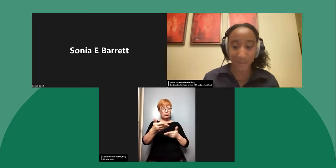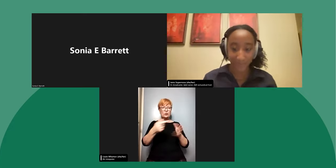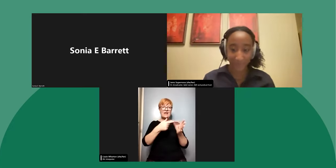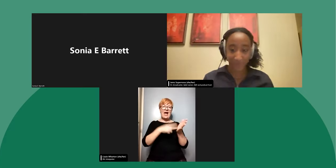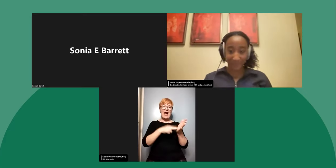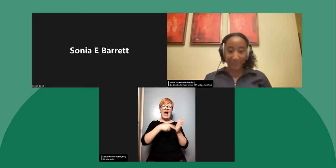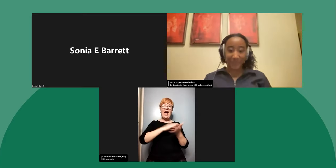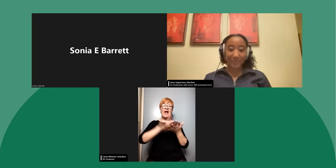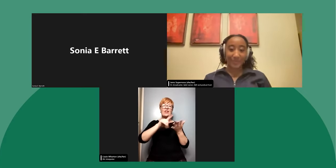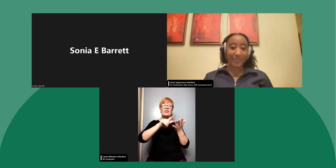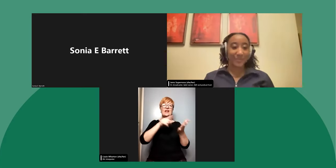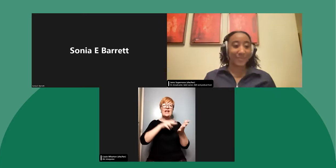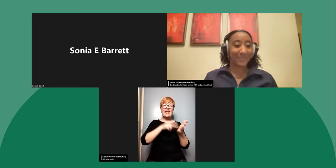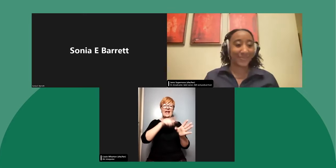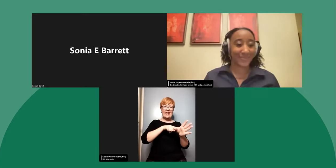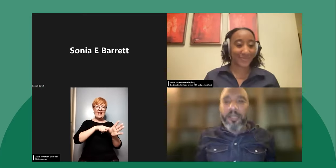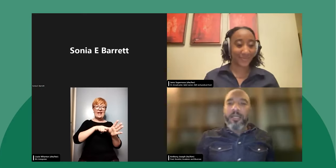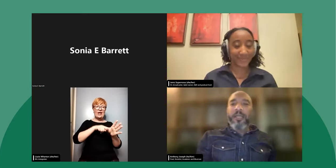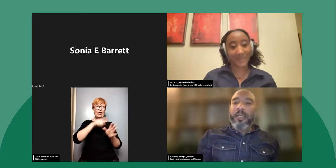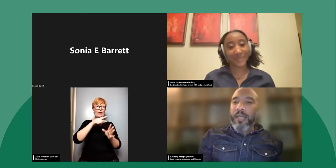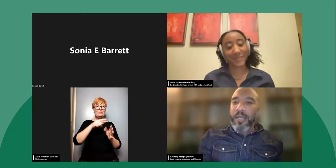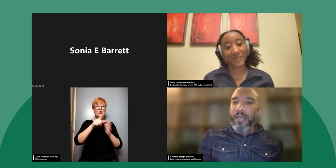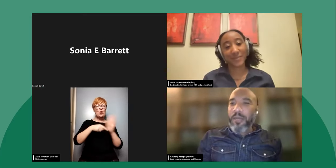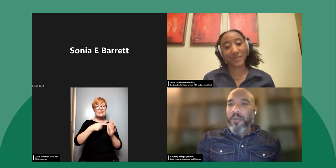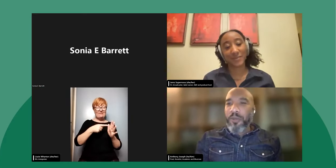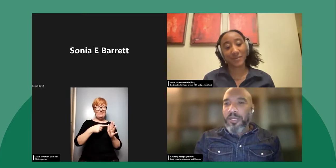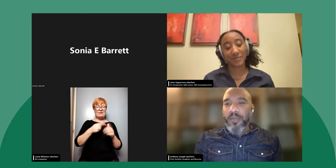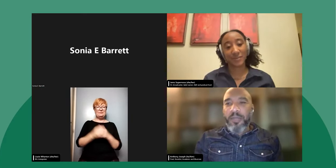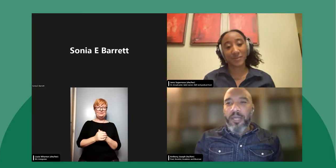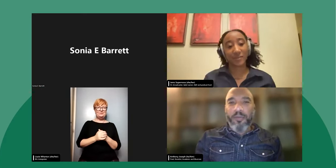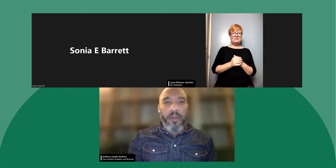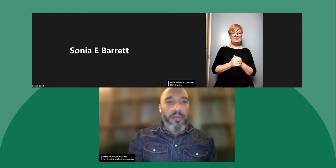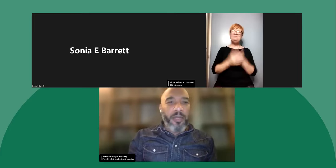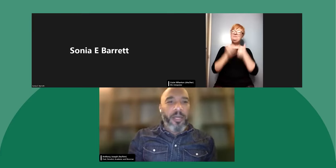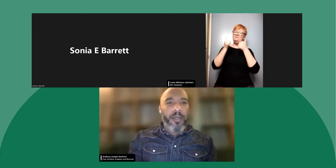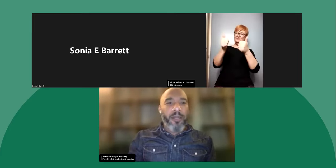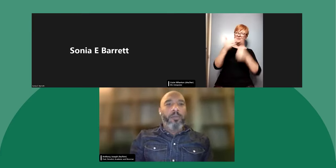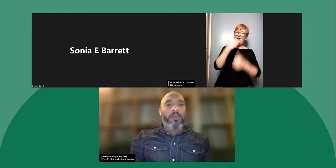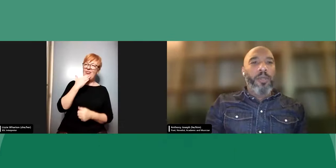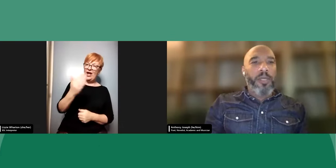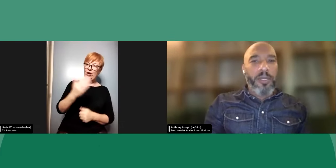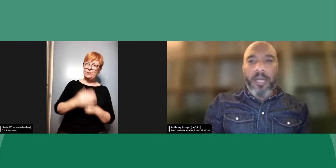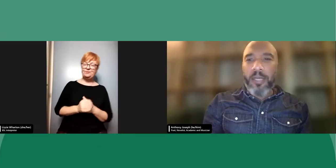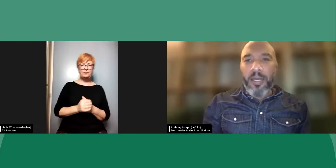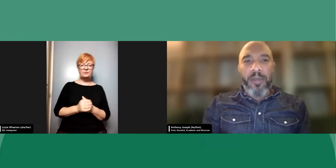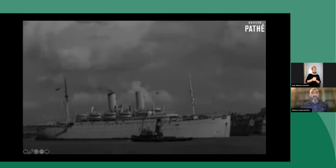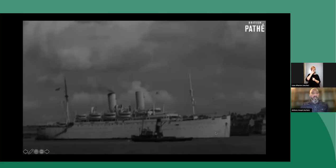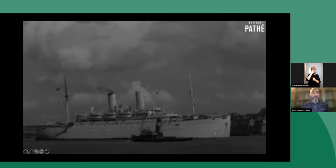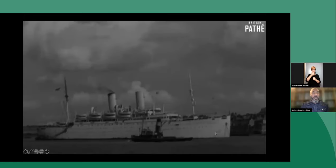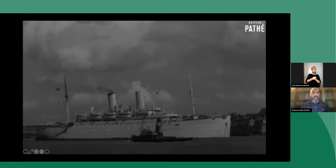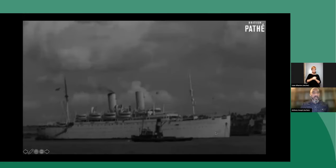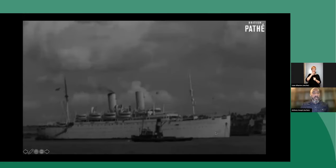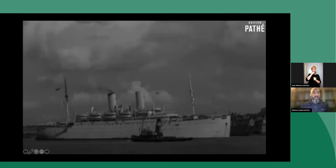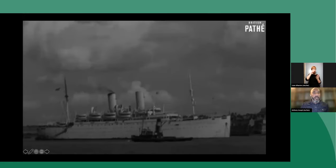yours. Hi, thank you. I'm going to read something from a book that I